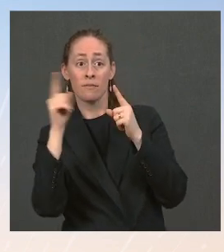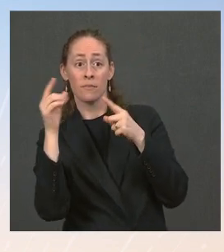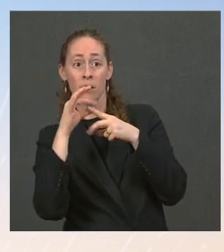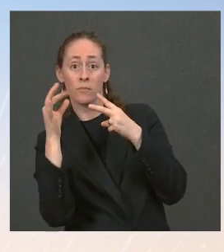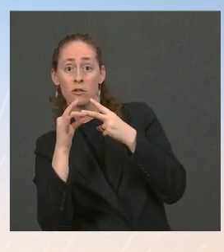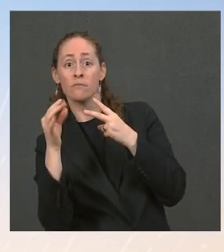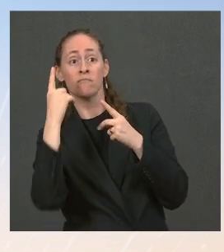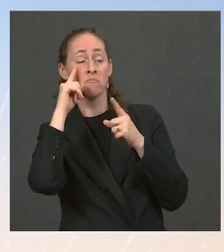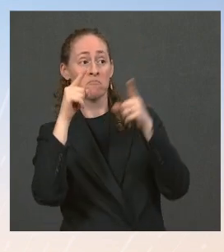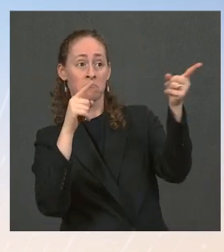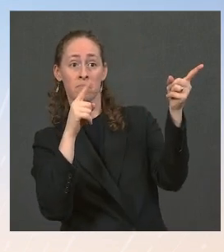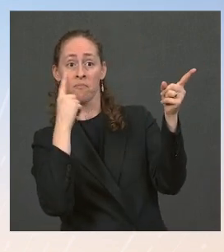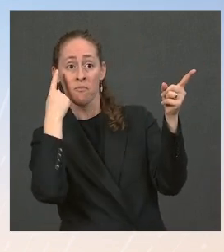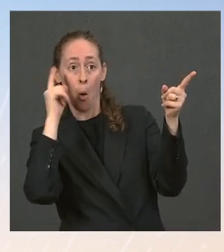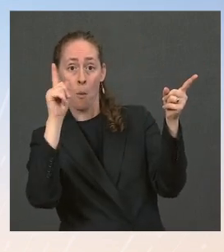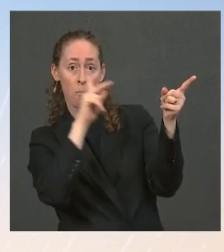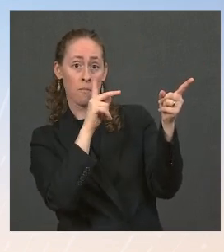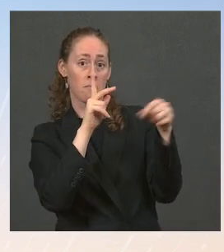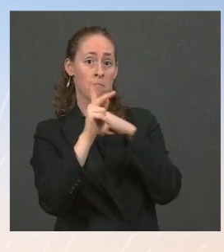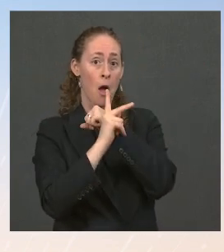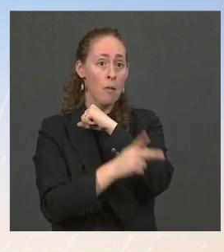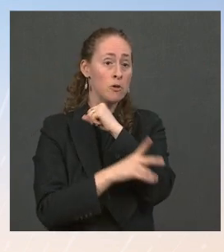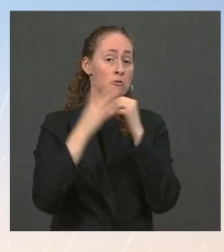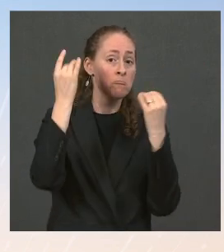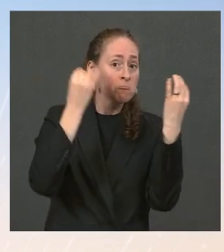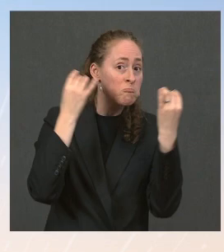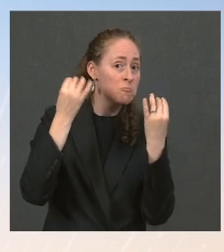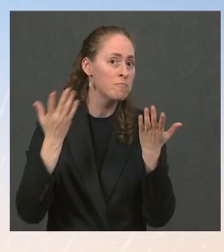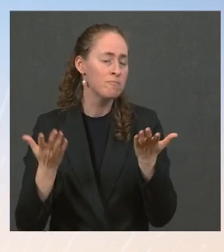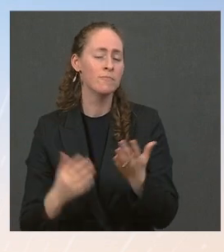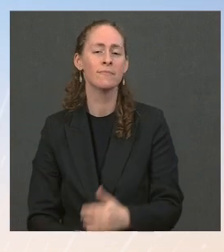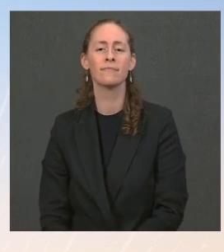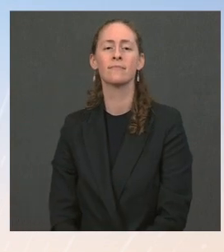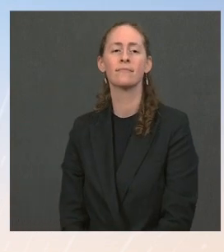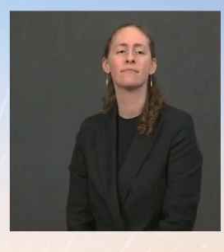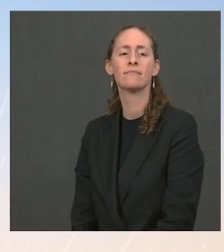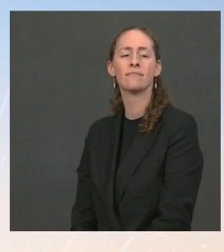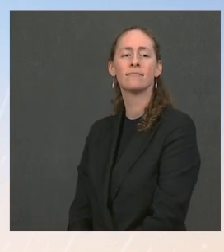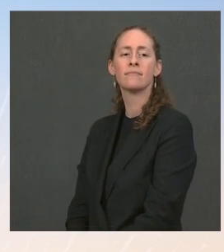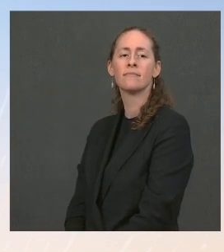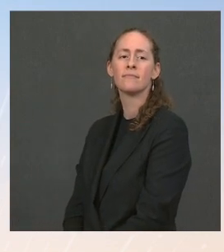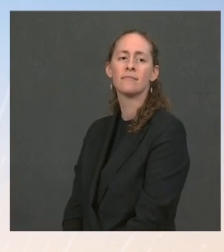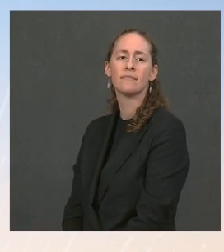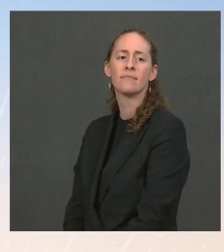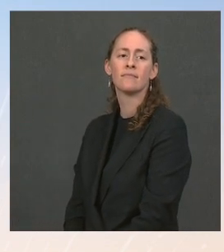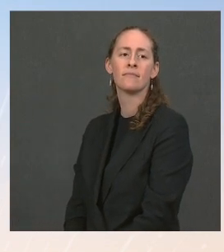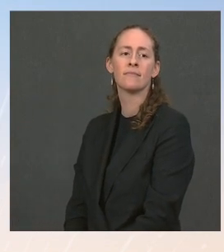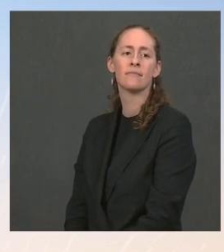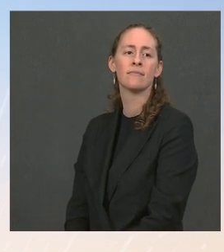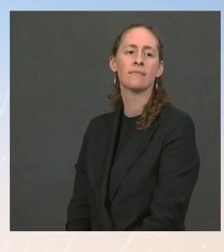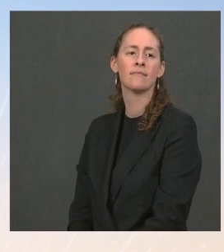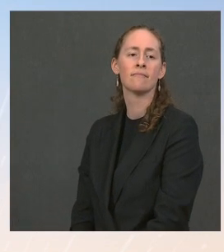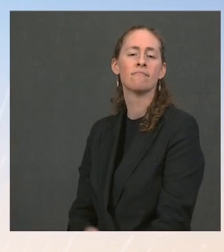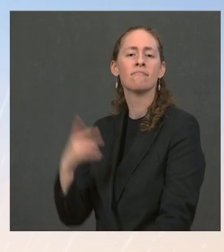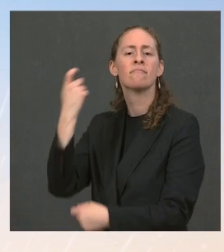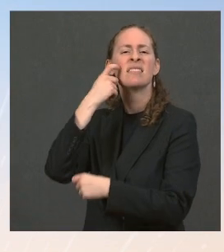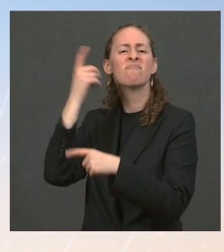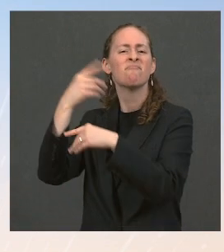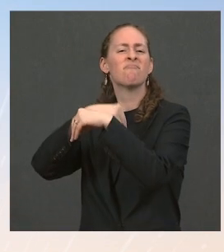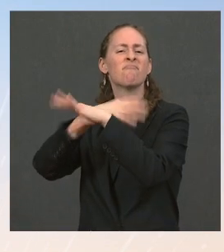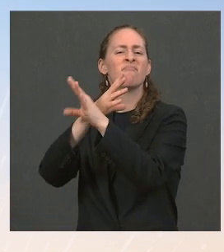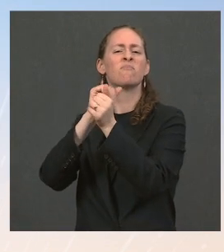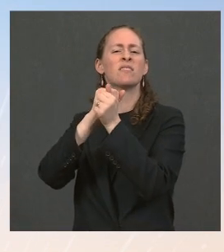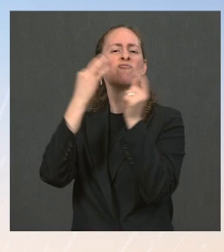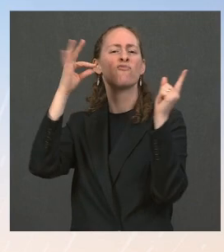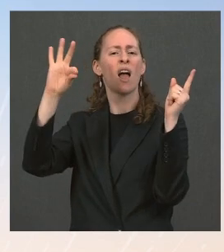consider. Go ahead. John, back on the French call for a moment. Did the president seek or receive any clarity